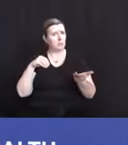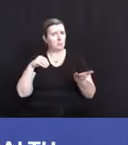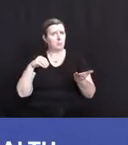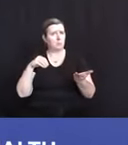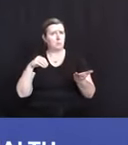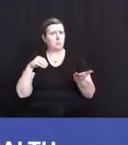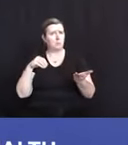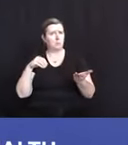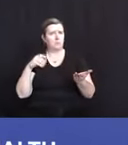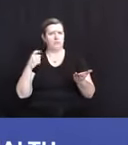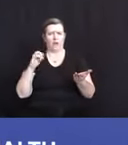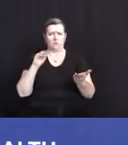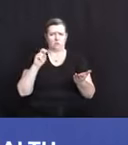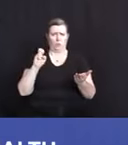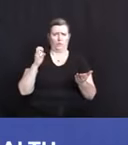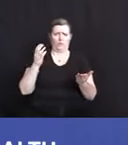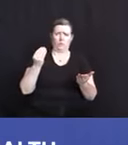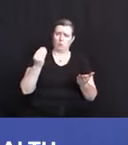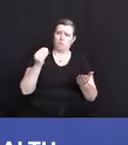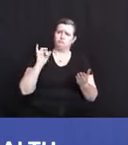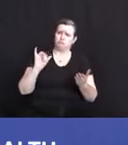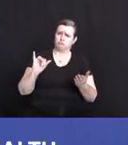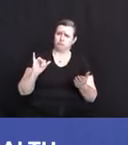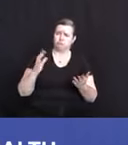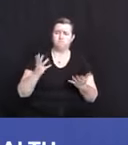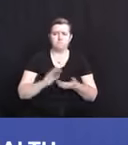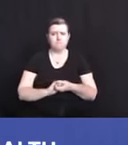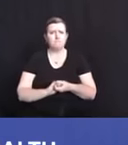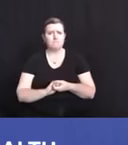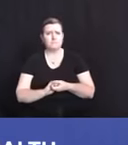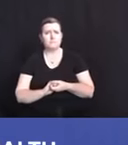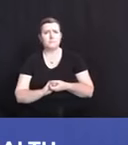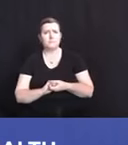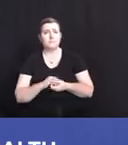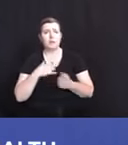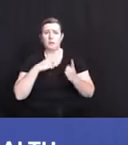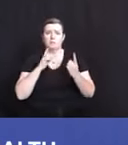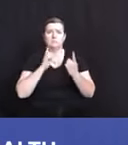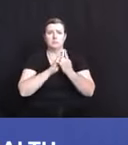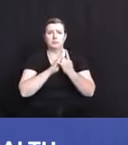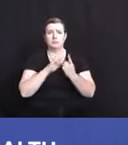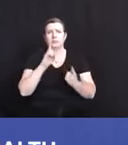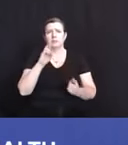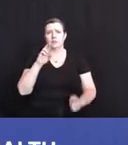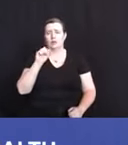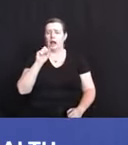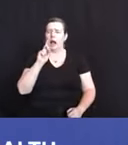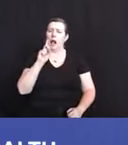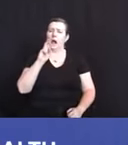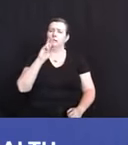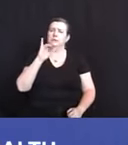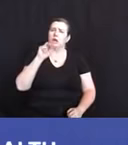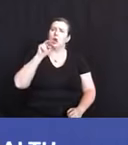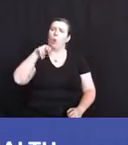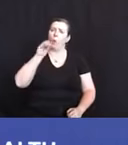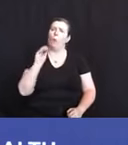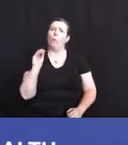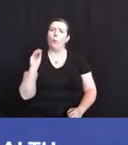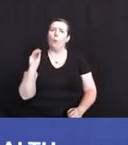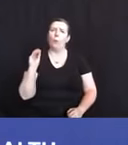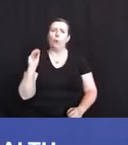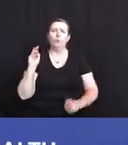I also had the great honor of meeting Dr. Adenaro, both when we toured, the three of us toured the East Orange